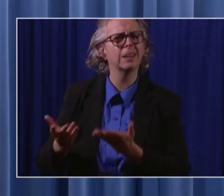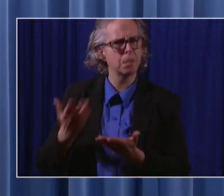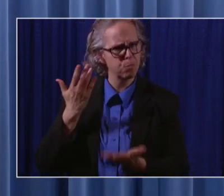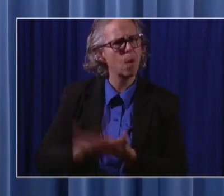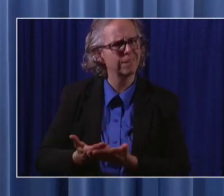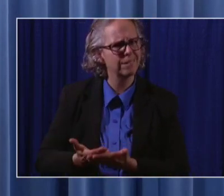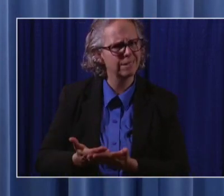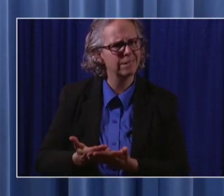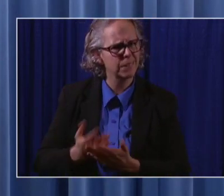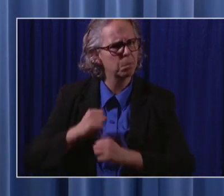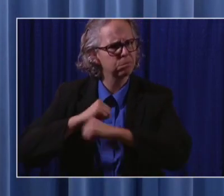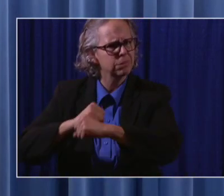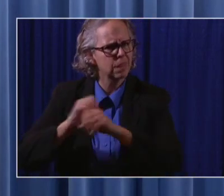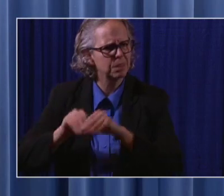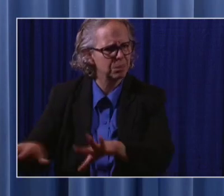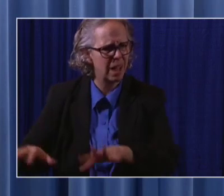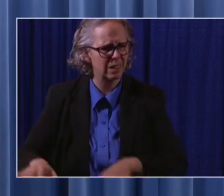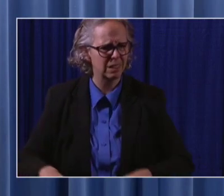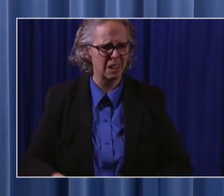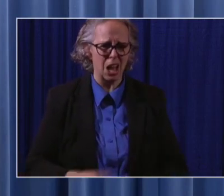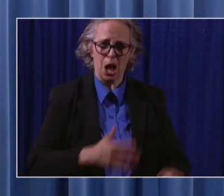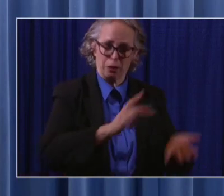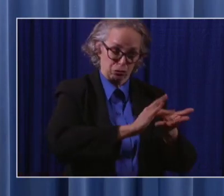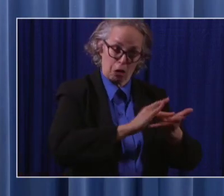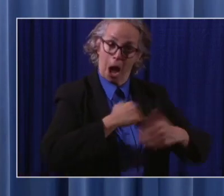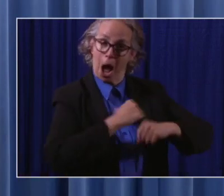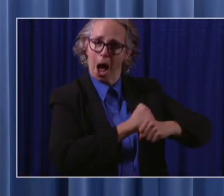don't know enough to defend it, and I don't intend to do that.